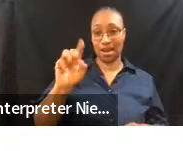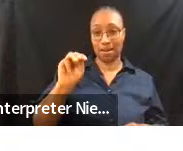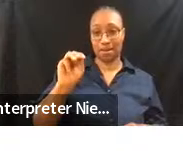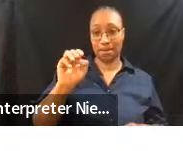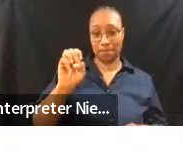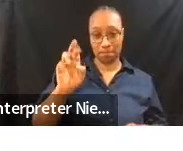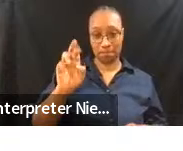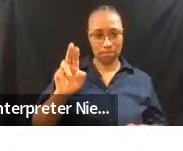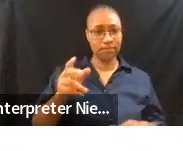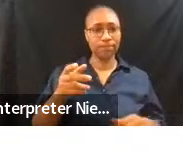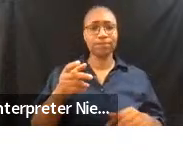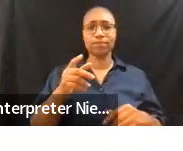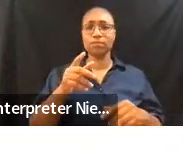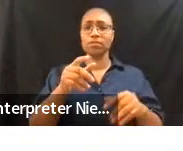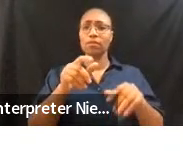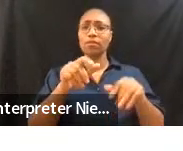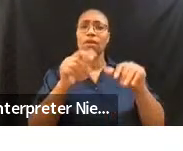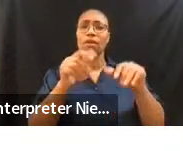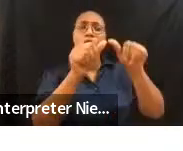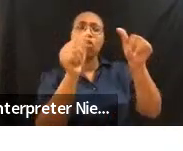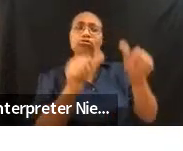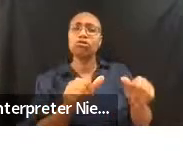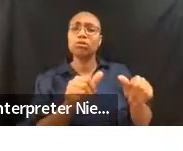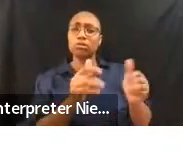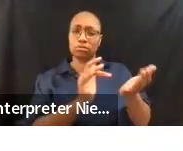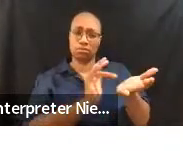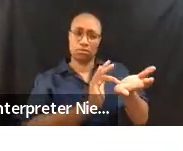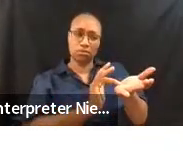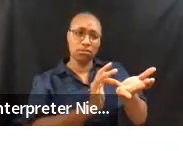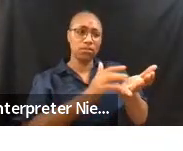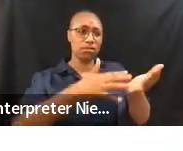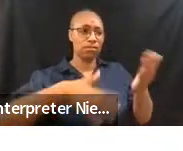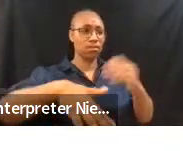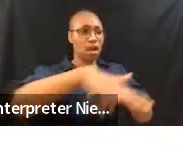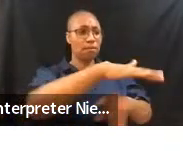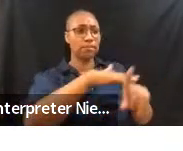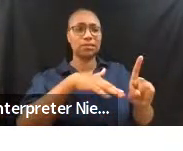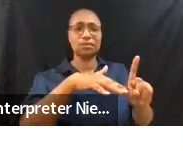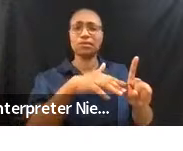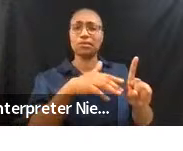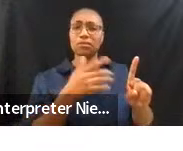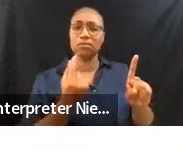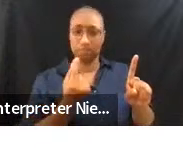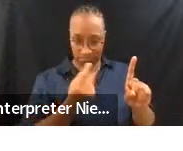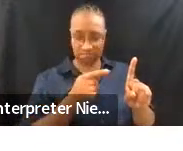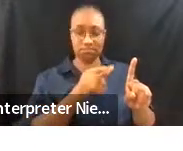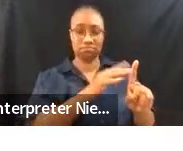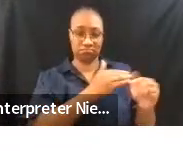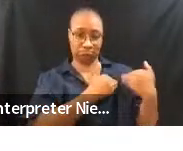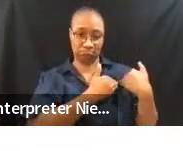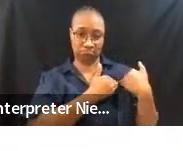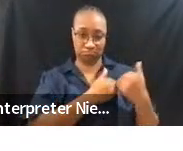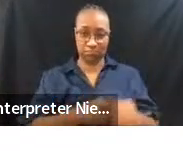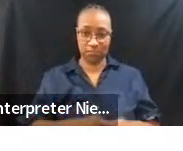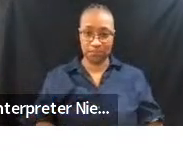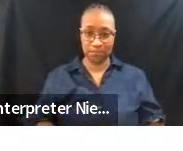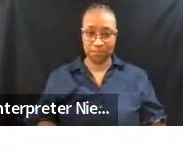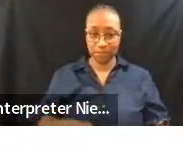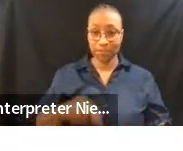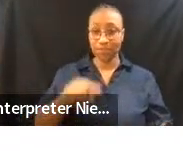environment. And finally, we'll hear from Zenaib El-Kepspi of the National Association of the